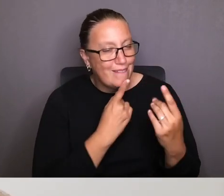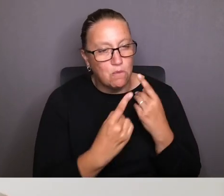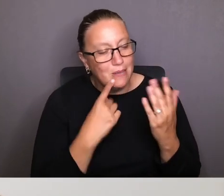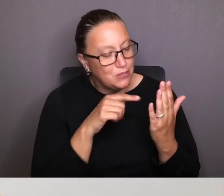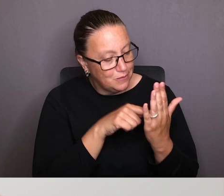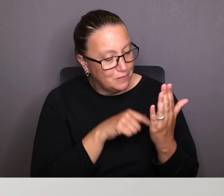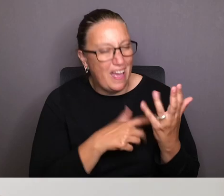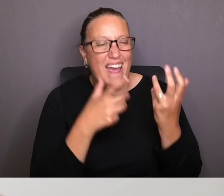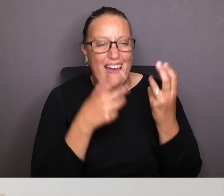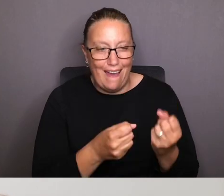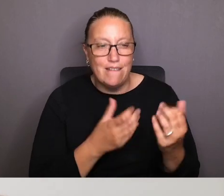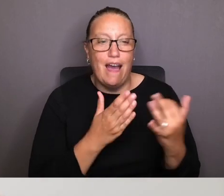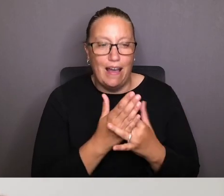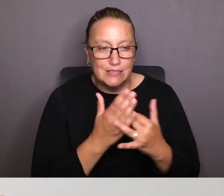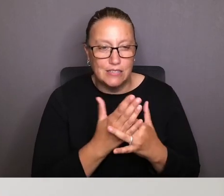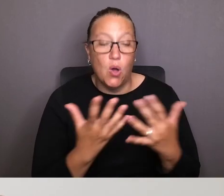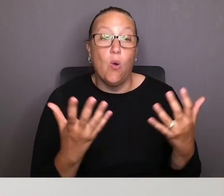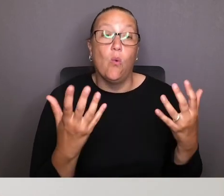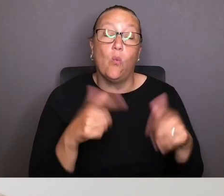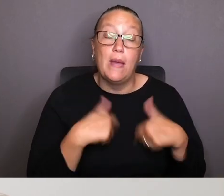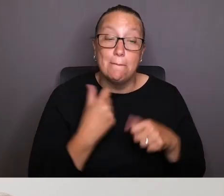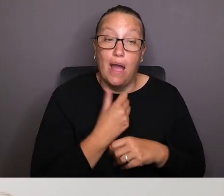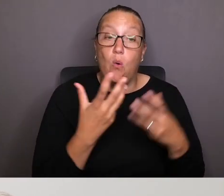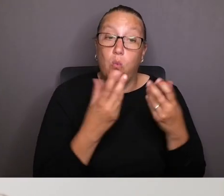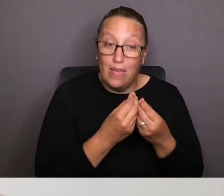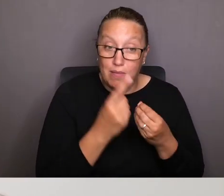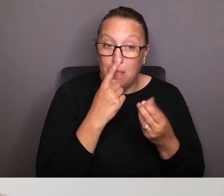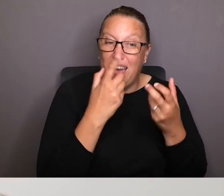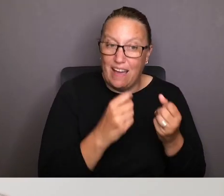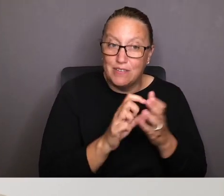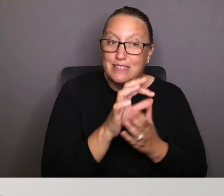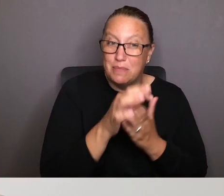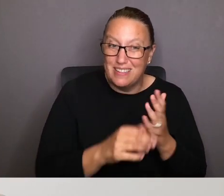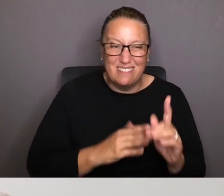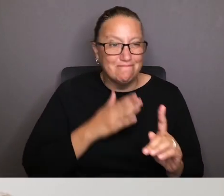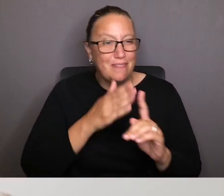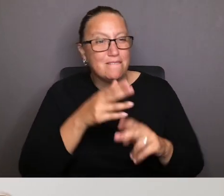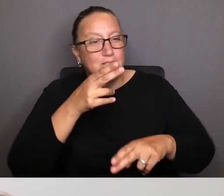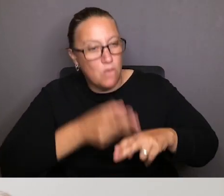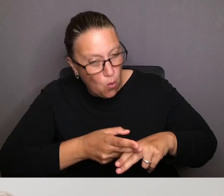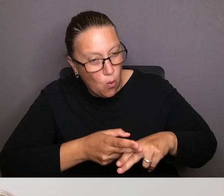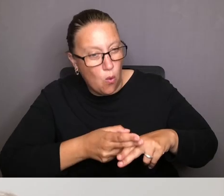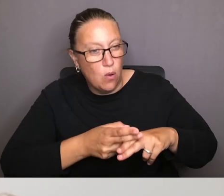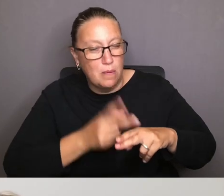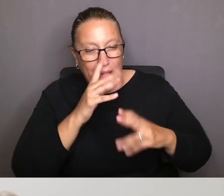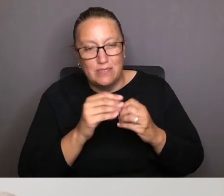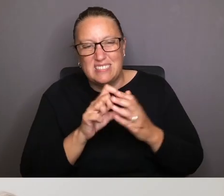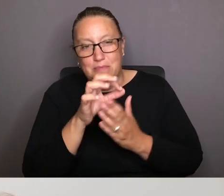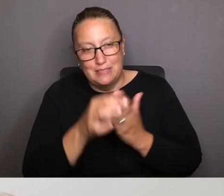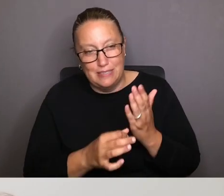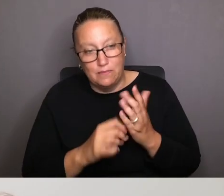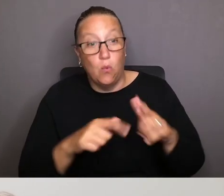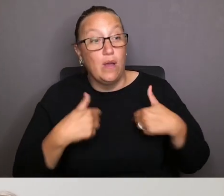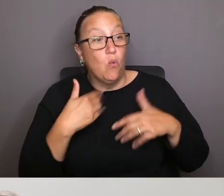goes, yes, it is very important at Family Planning in Australia that we make accessible information with and for people